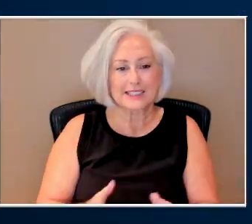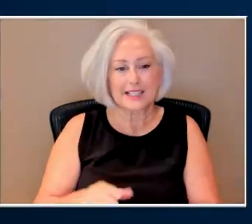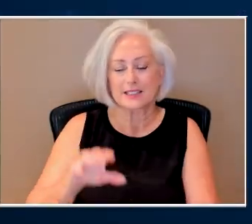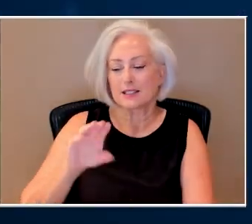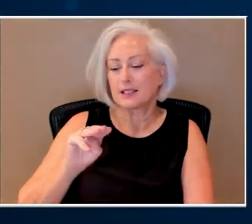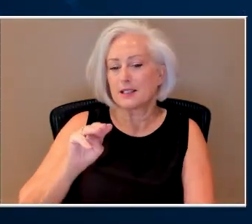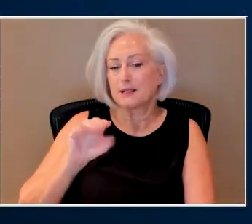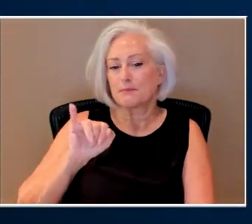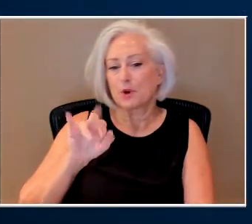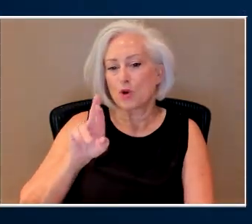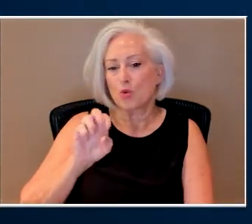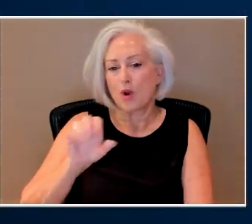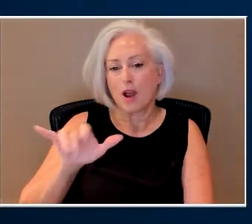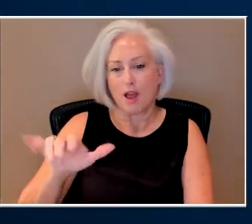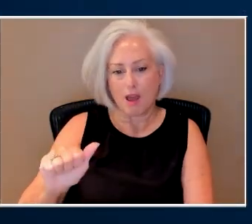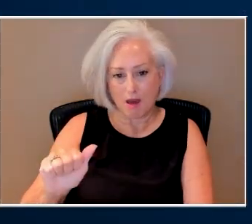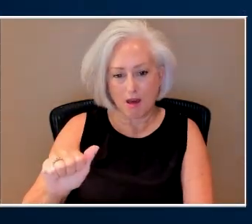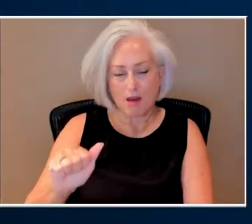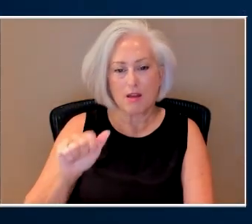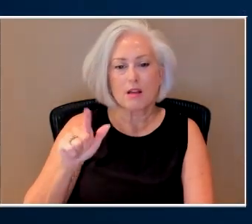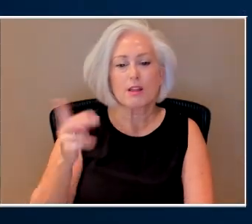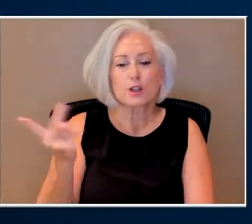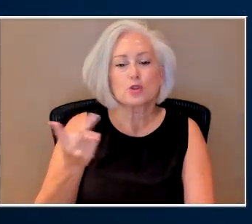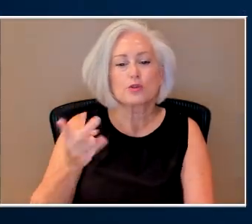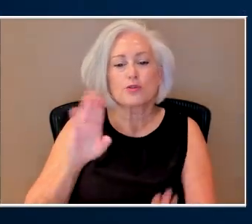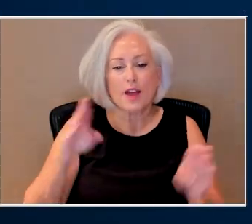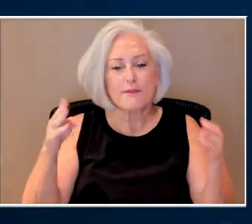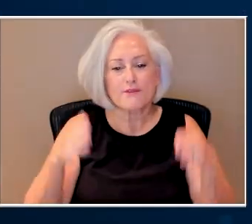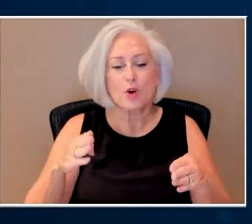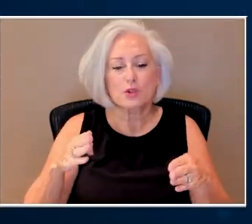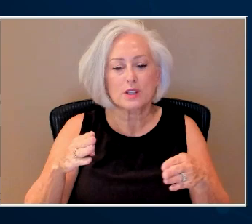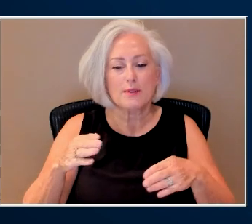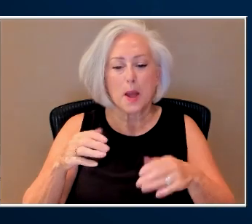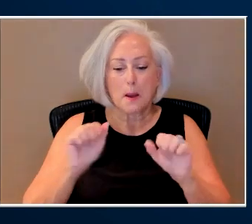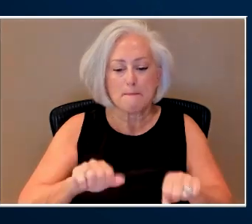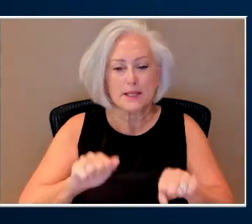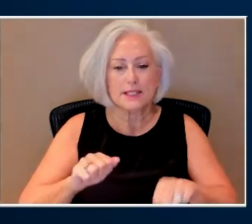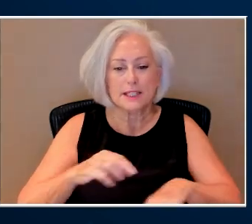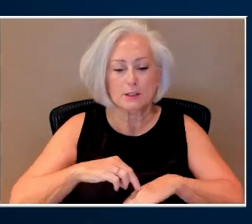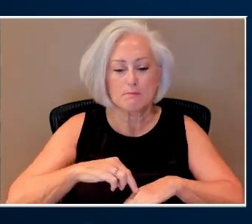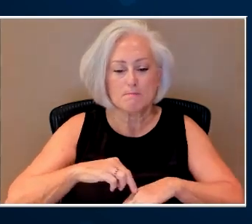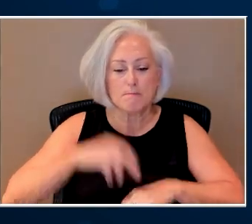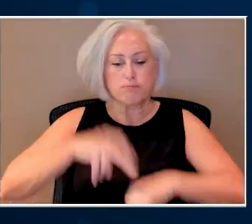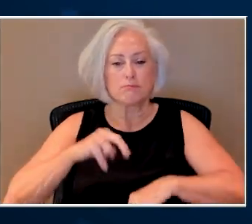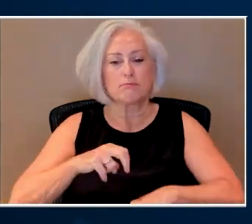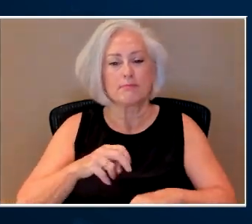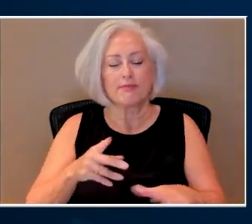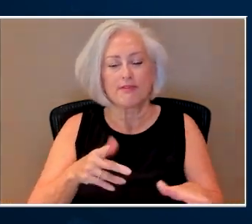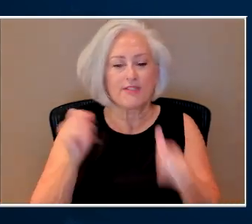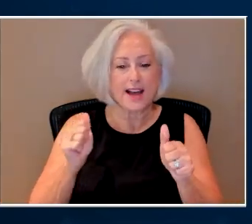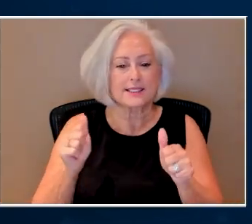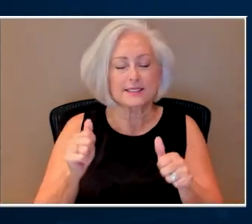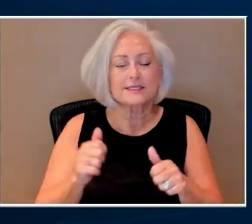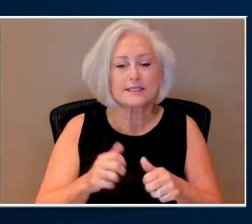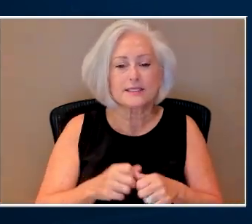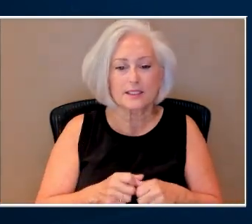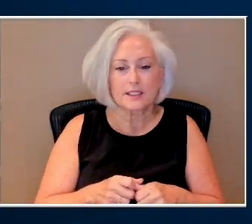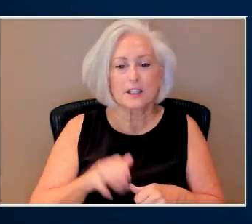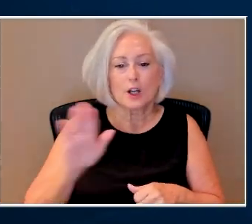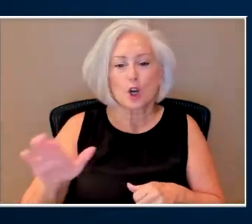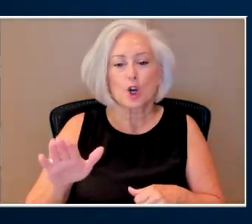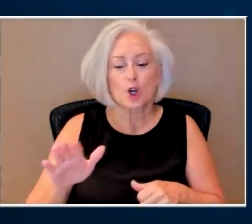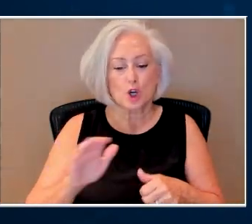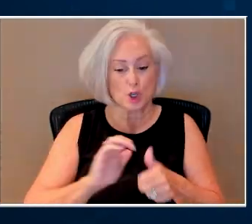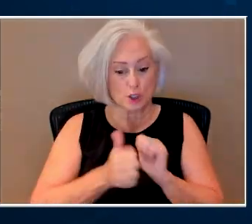and Mariah has been really focusing on explosiveness and injury prevention as well. And with her sport, basketball, it's